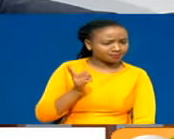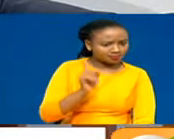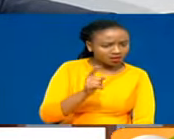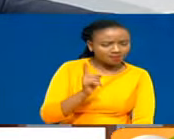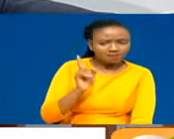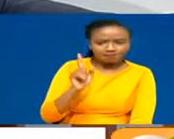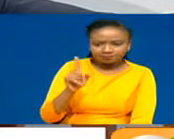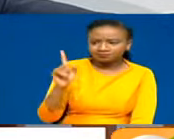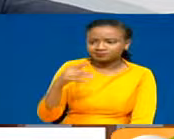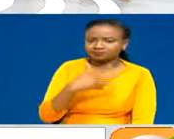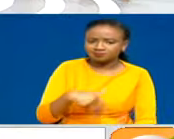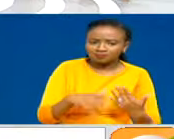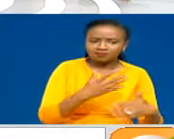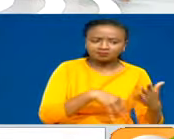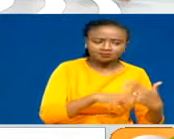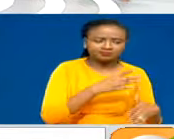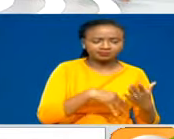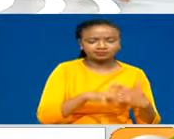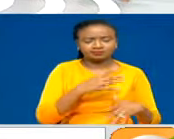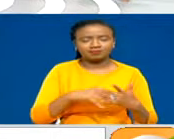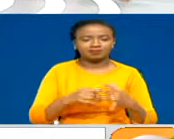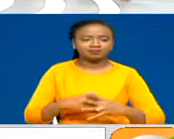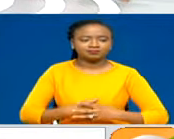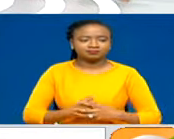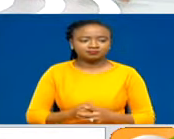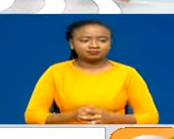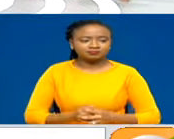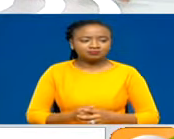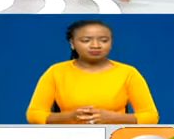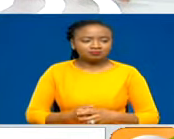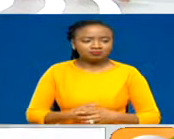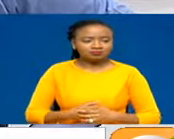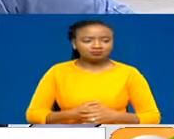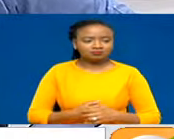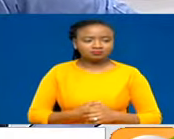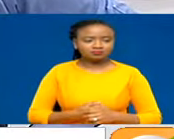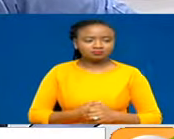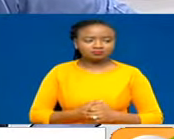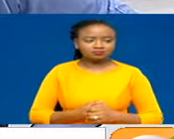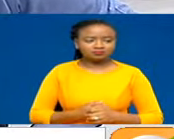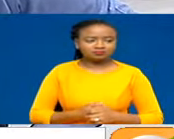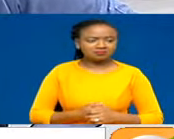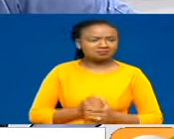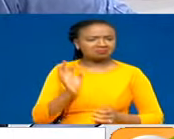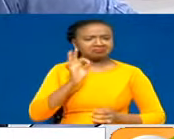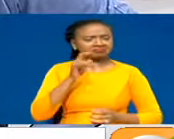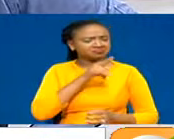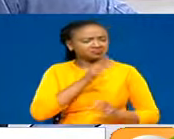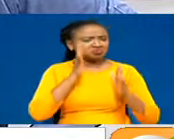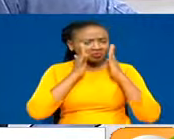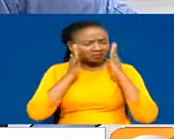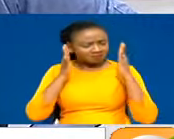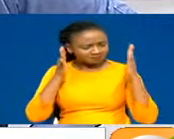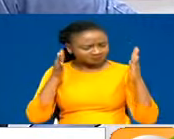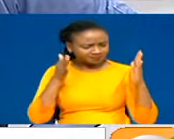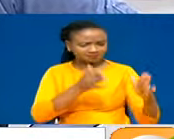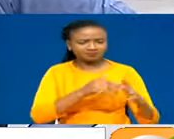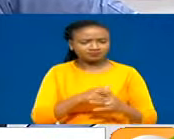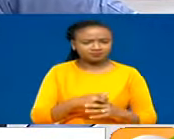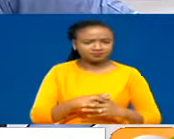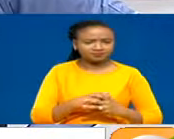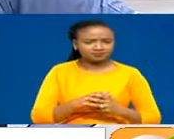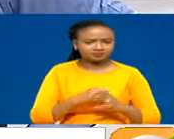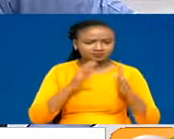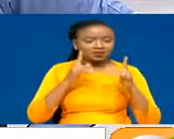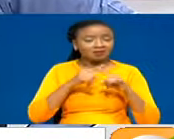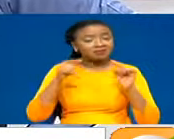it. I guess what I'm trying to get at, Masai, is the commitment that you have. Mm-hmm. I mean, and again, you know, there's